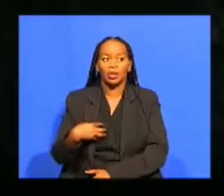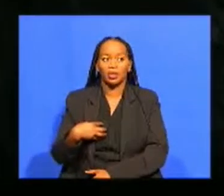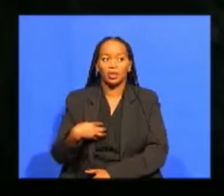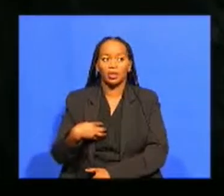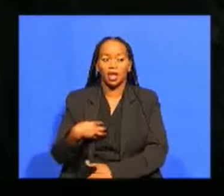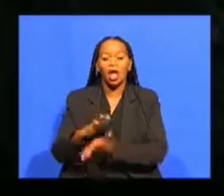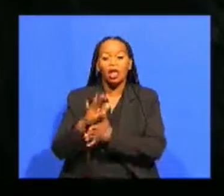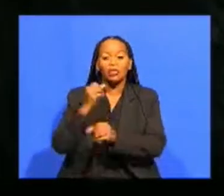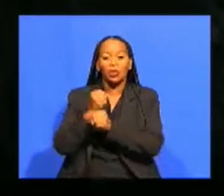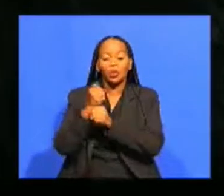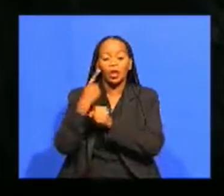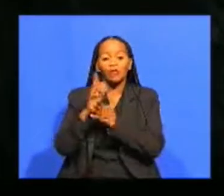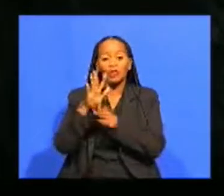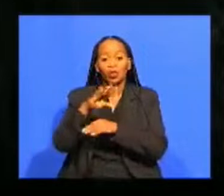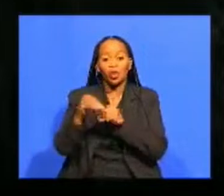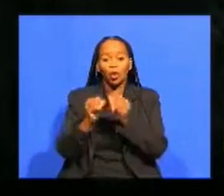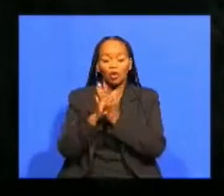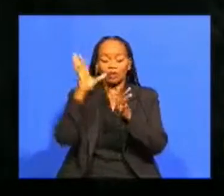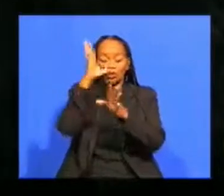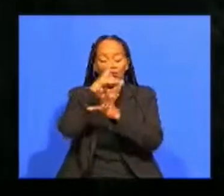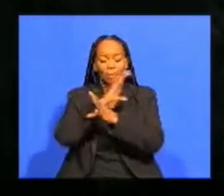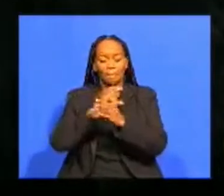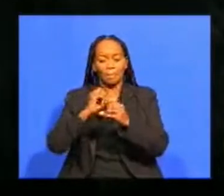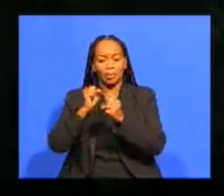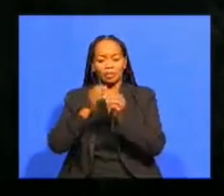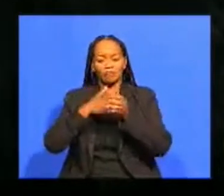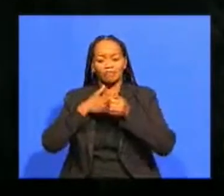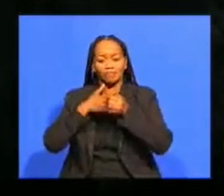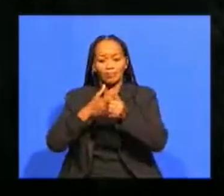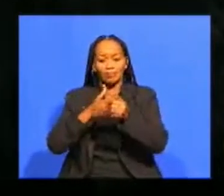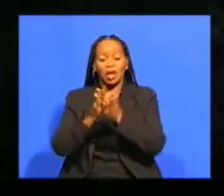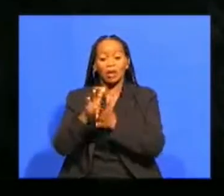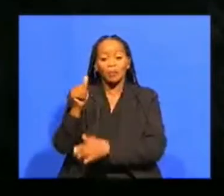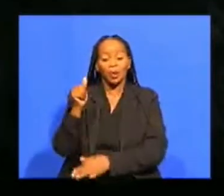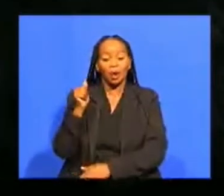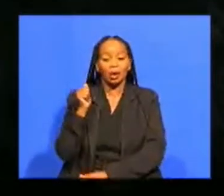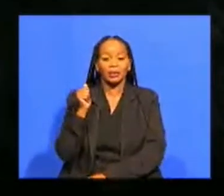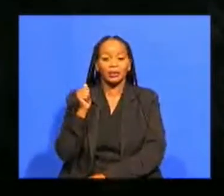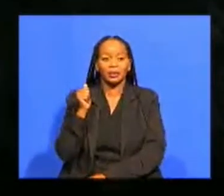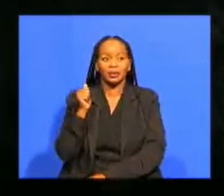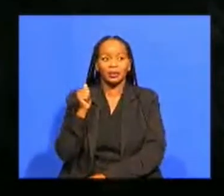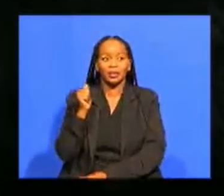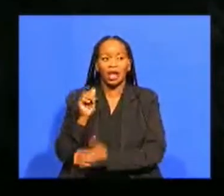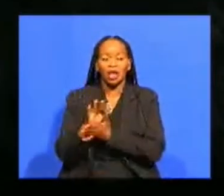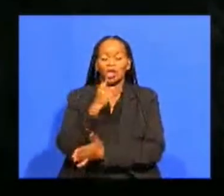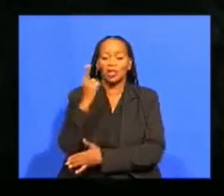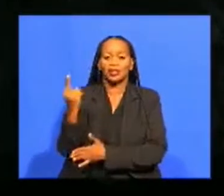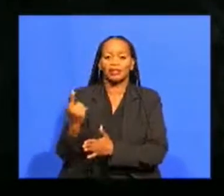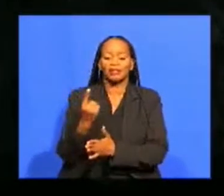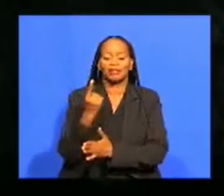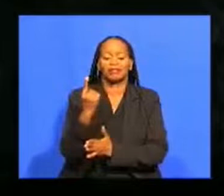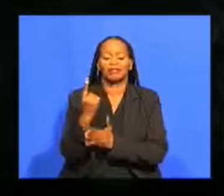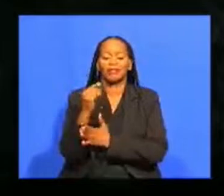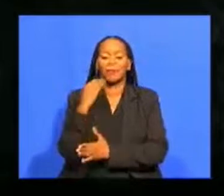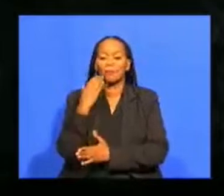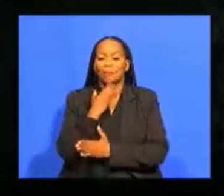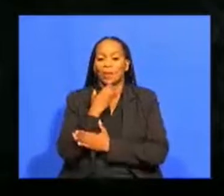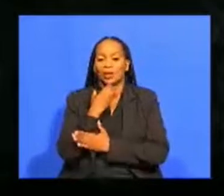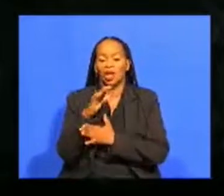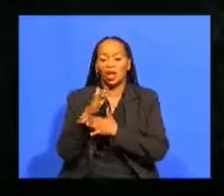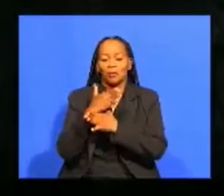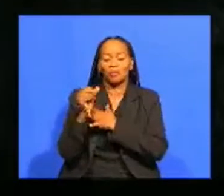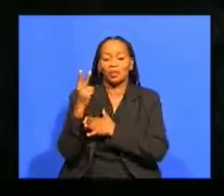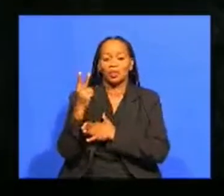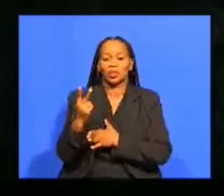office of the president, literally. And then right behind them, there's a lonely man in between two women, and he's